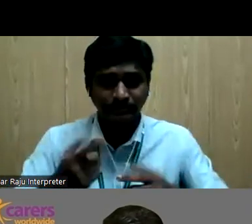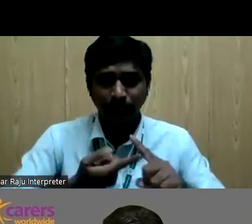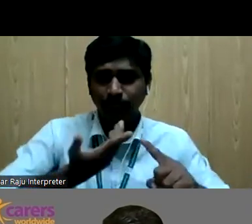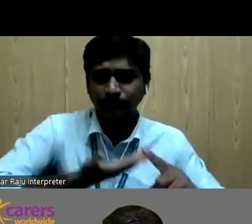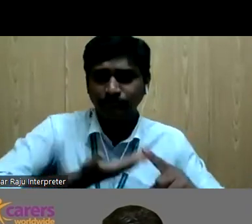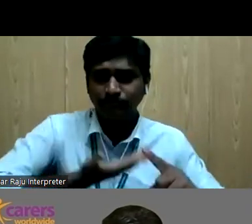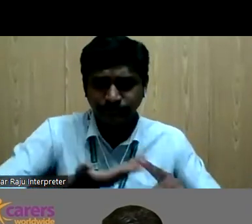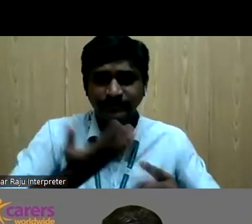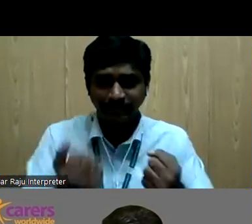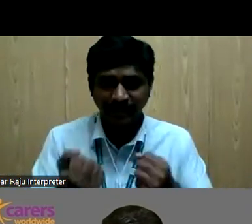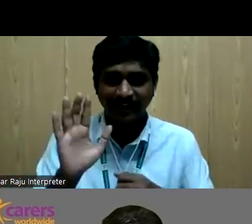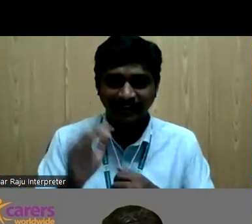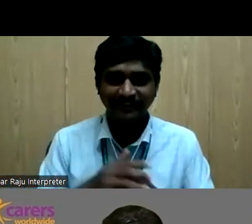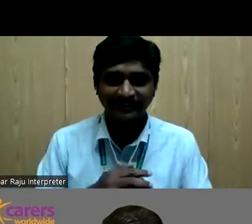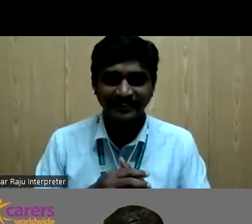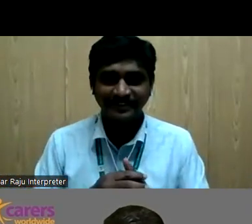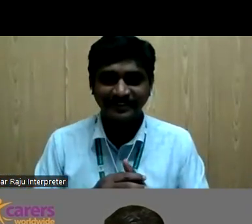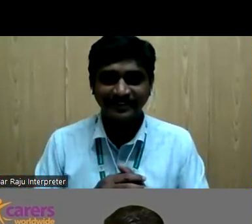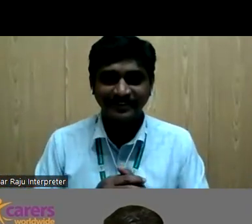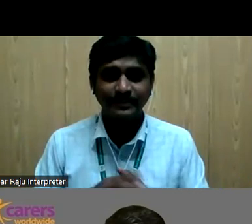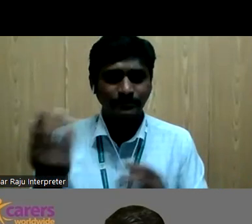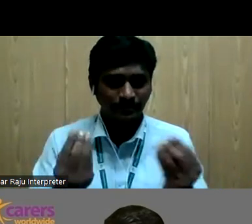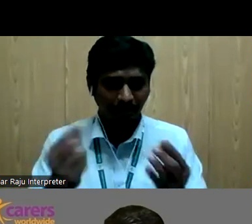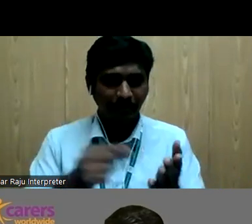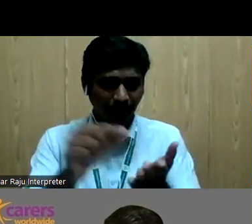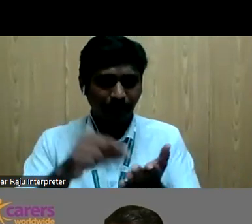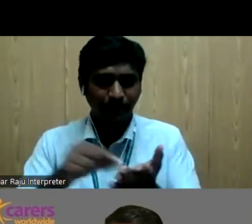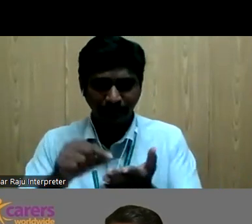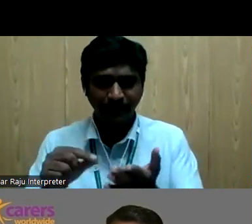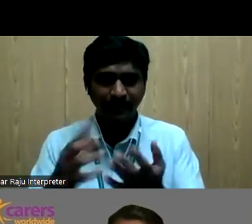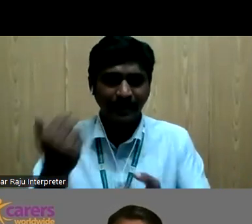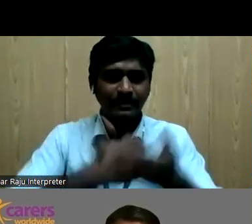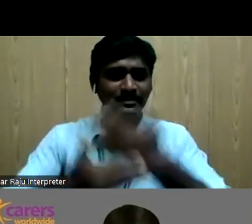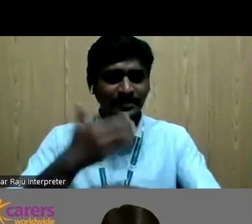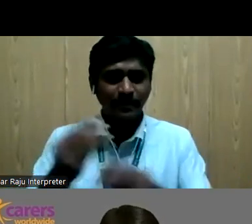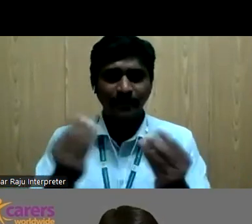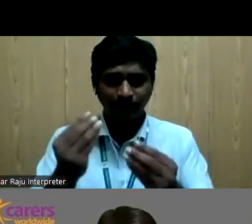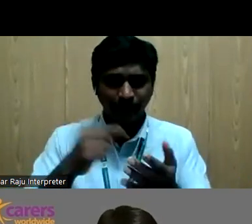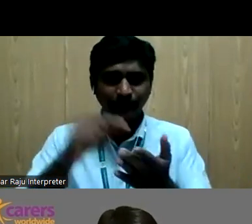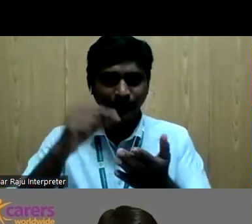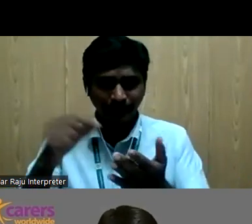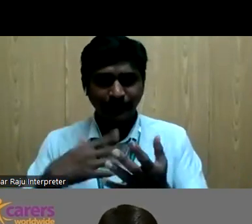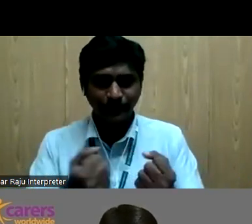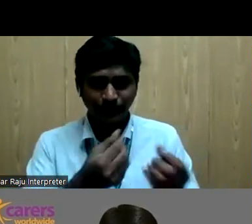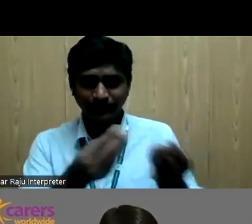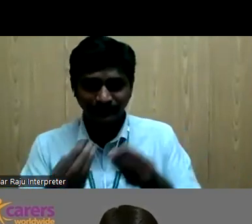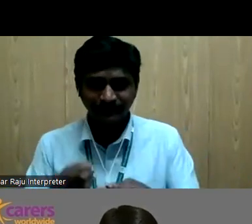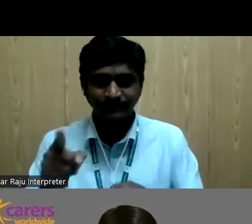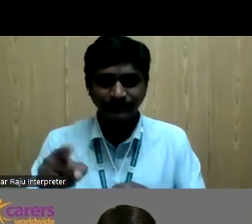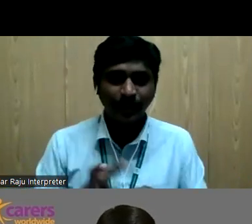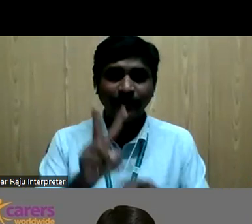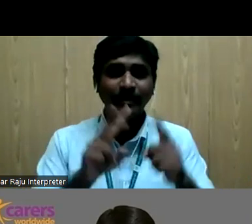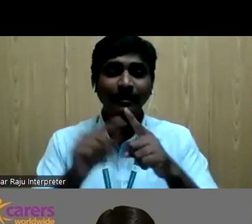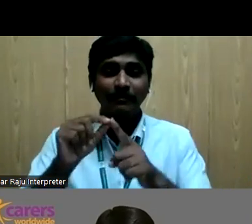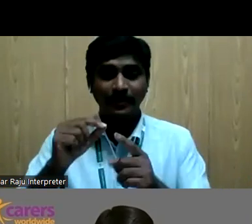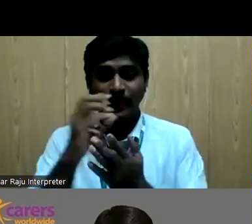are all approved and some we are yet to get the approval from Skill Council for Persons with Disabilities. So this is the vocational training programs. However, we